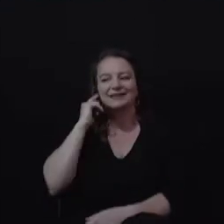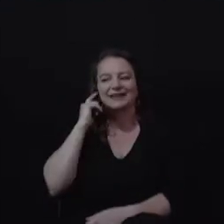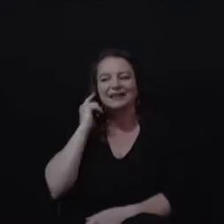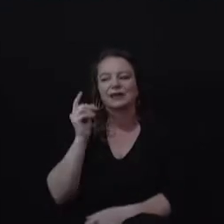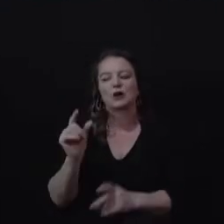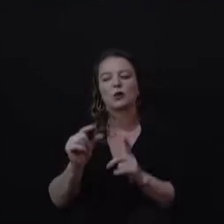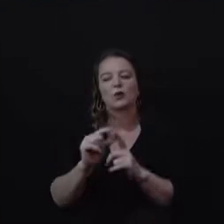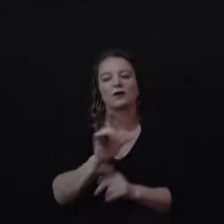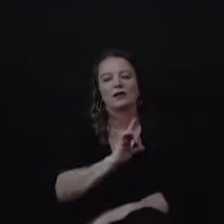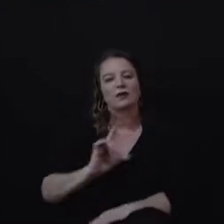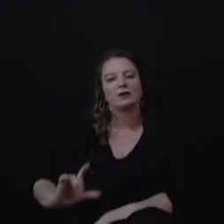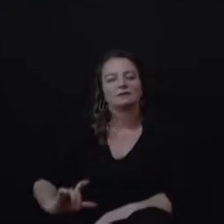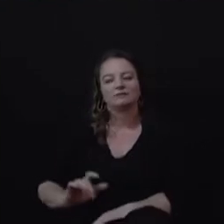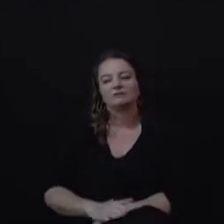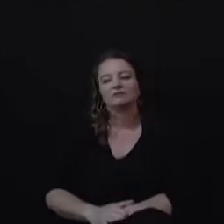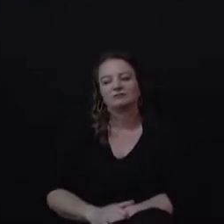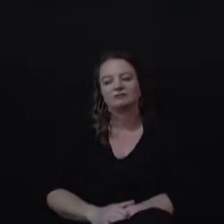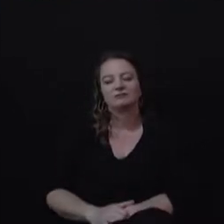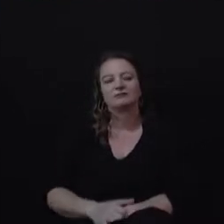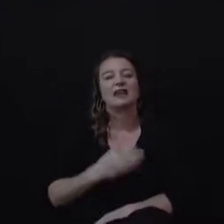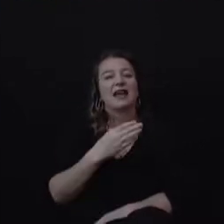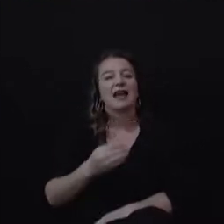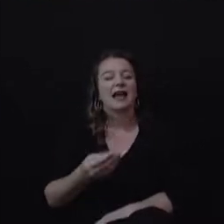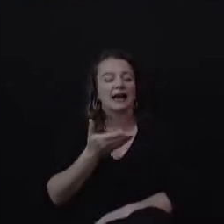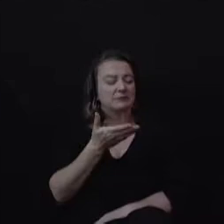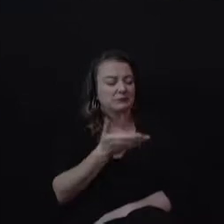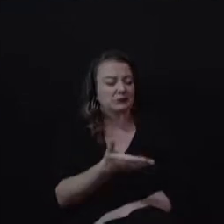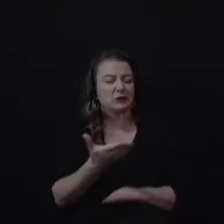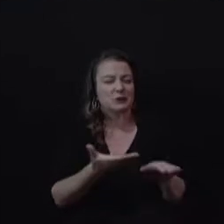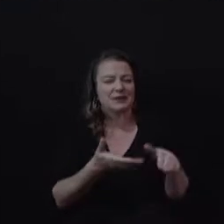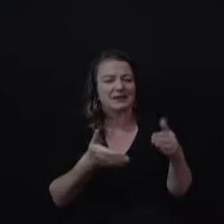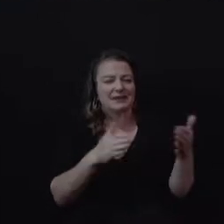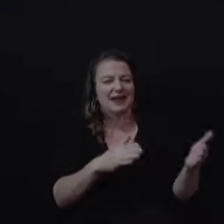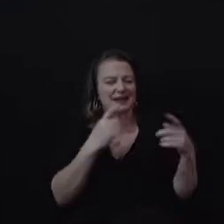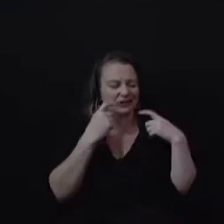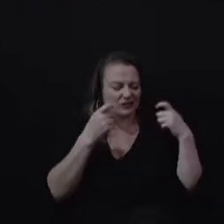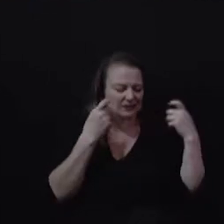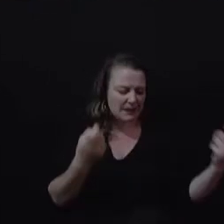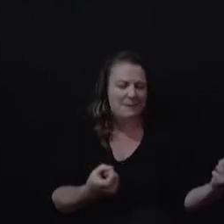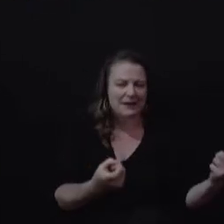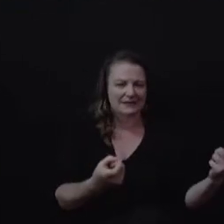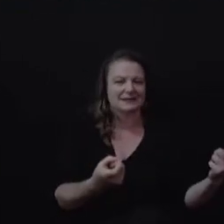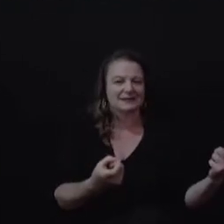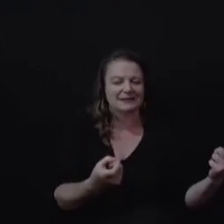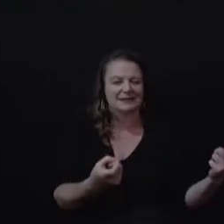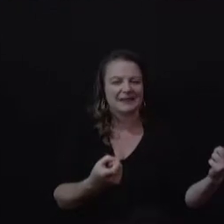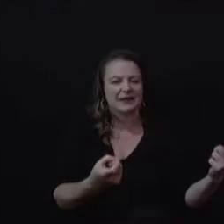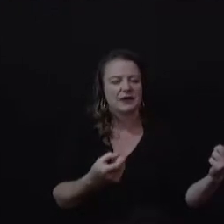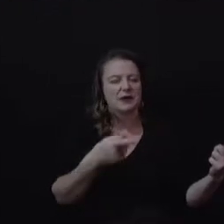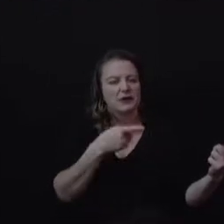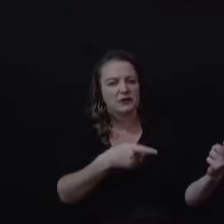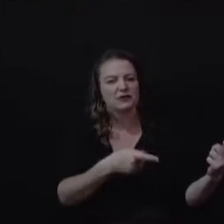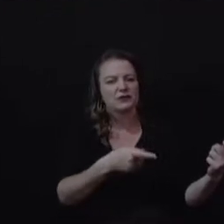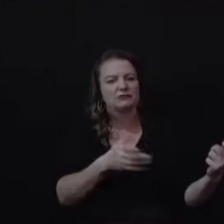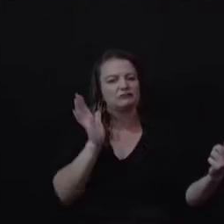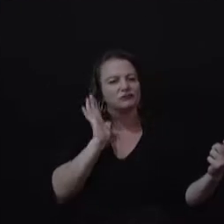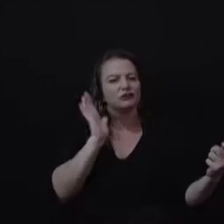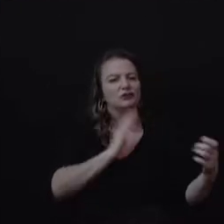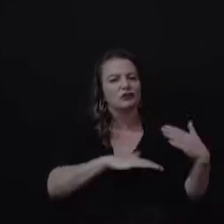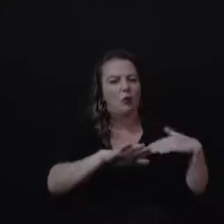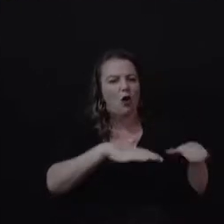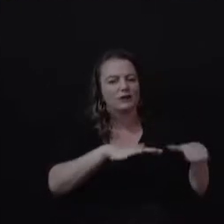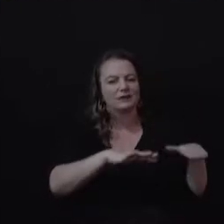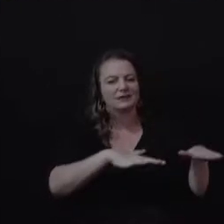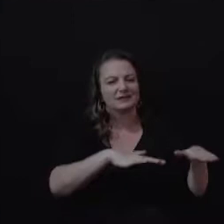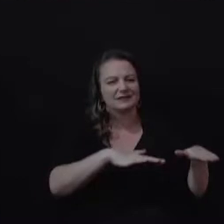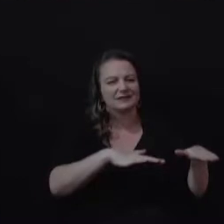Lord. And you were dead in the trespasses and sins in which you once walked, following